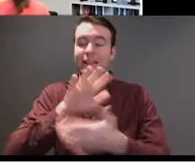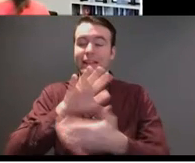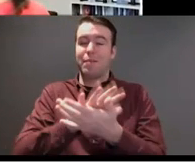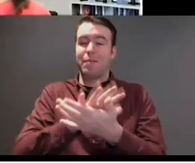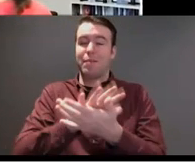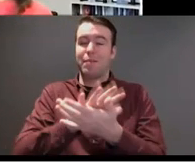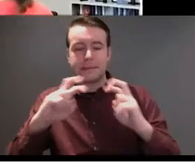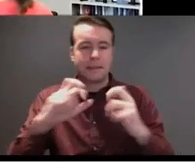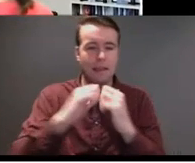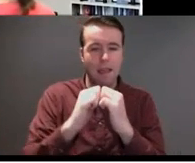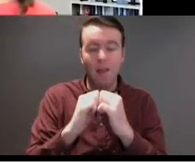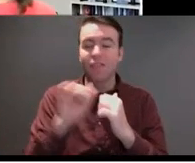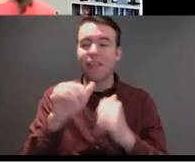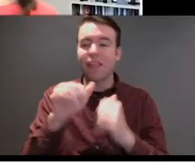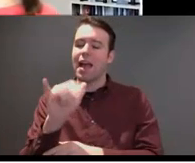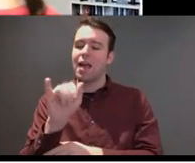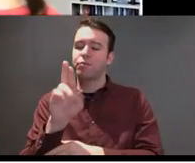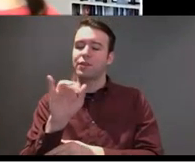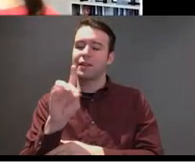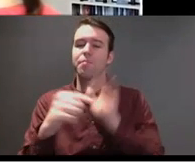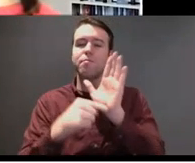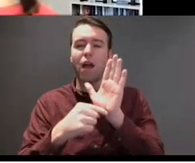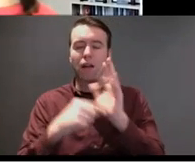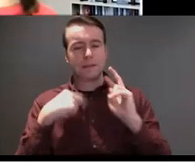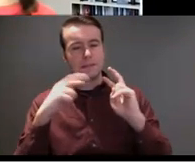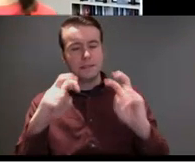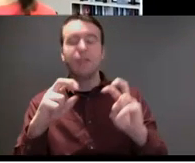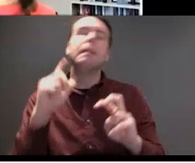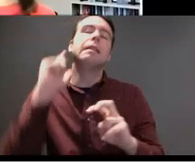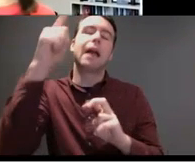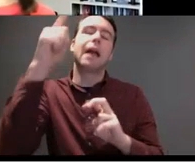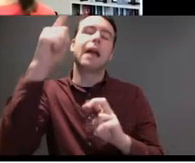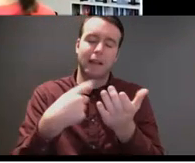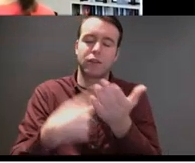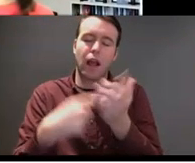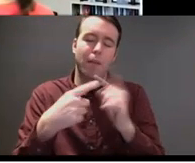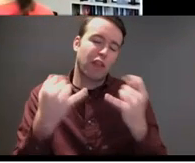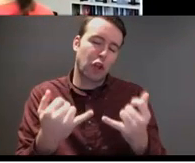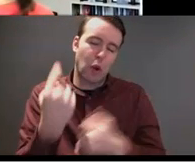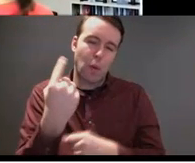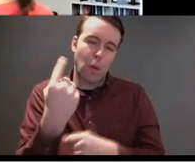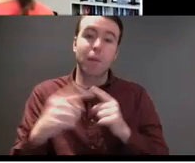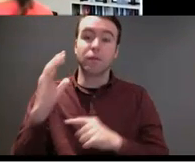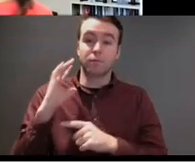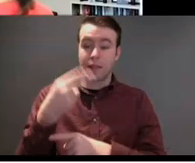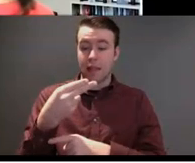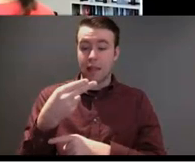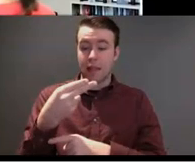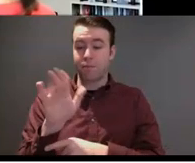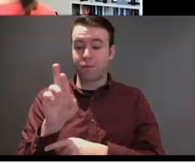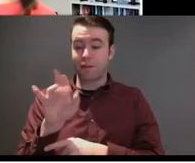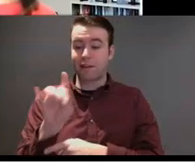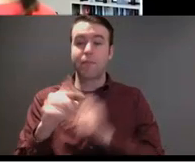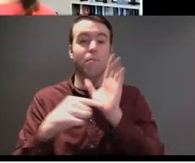that was out there. And then later, we can talk about the concurrent one, but the hybrid model really